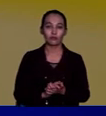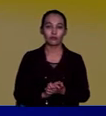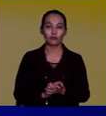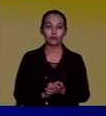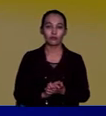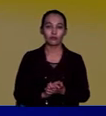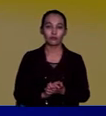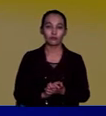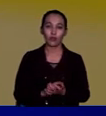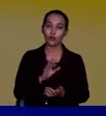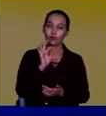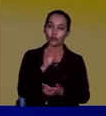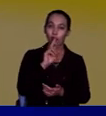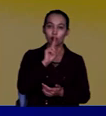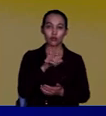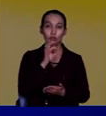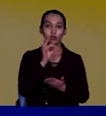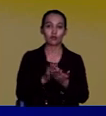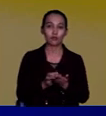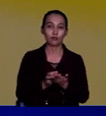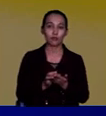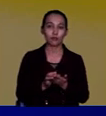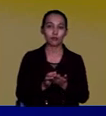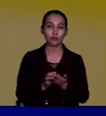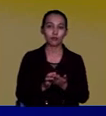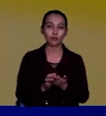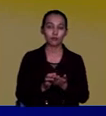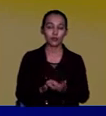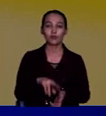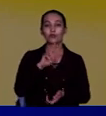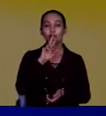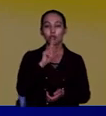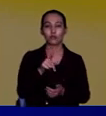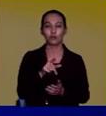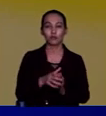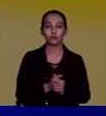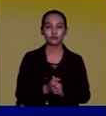yo'lovchining postinini yecha olmadi. Bu noto'g'ri tasdiq.